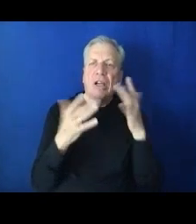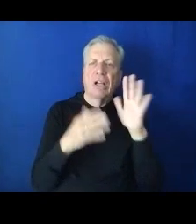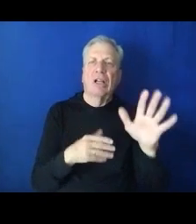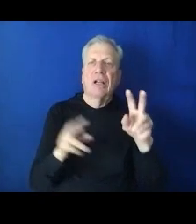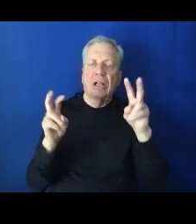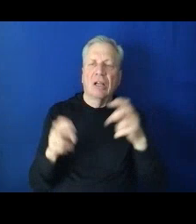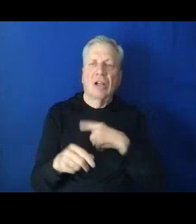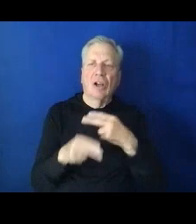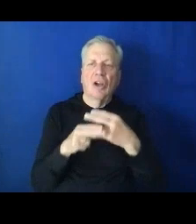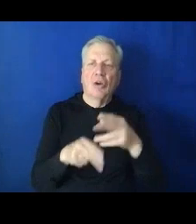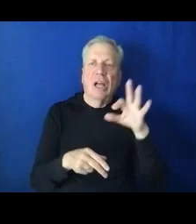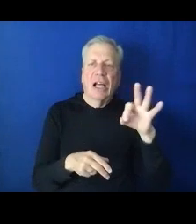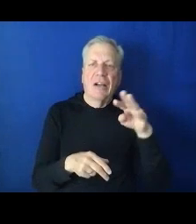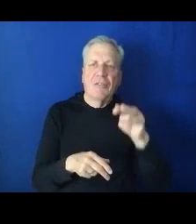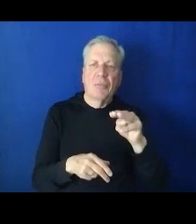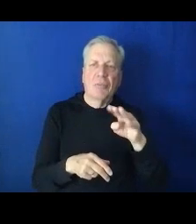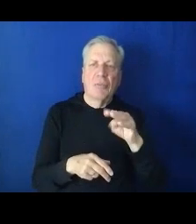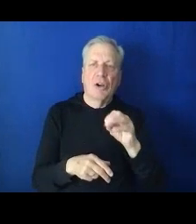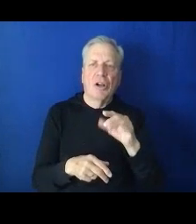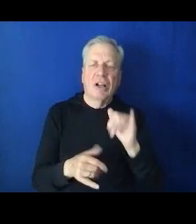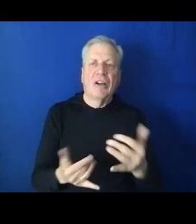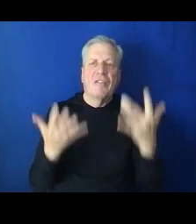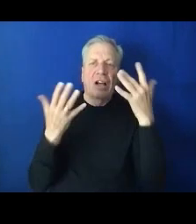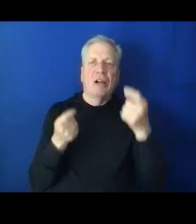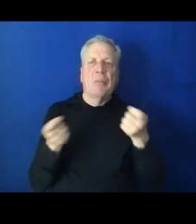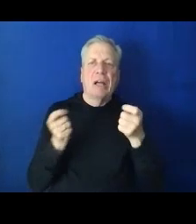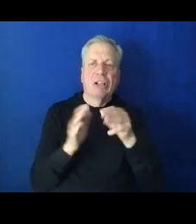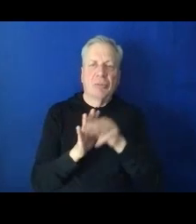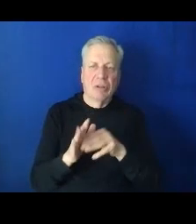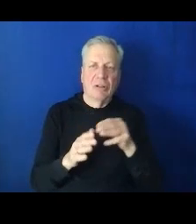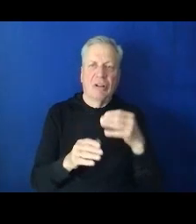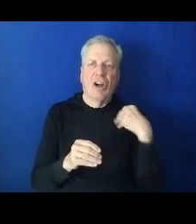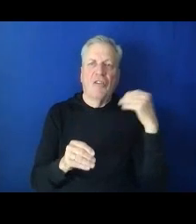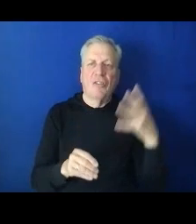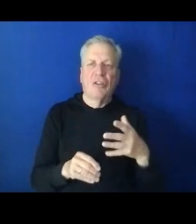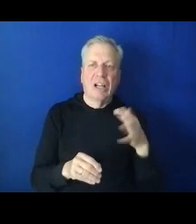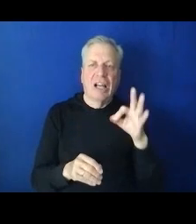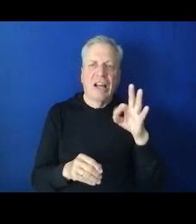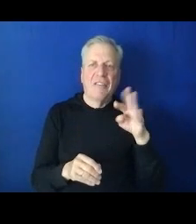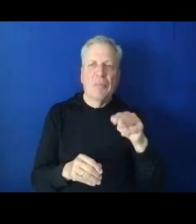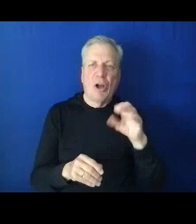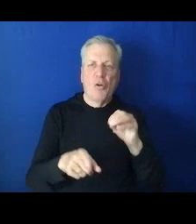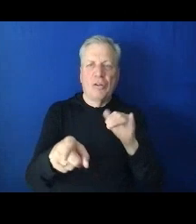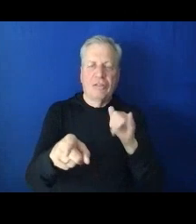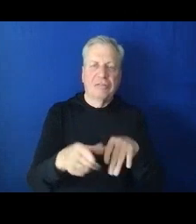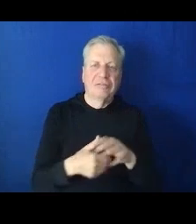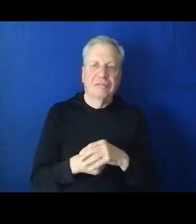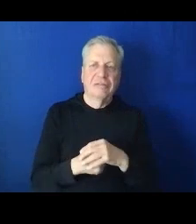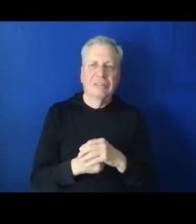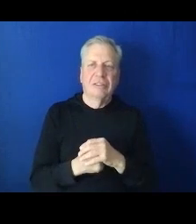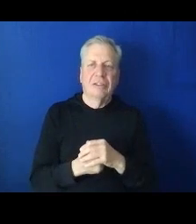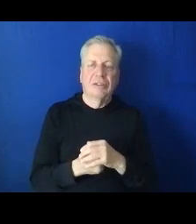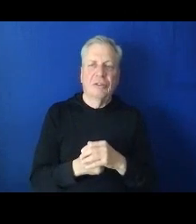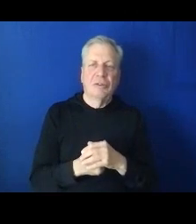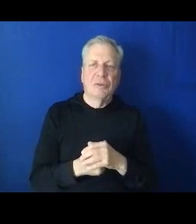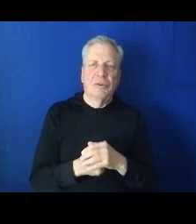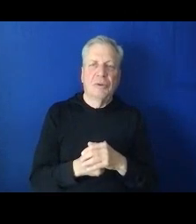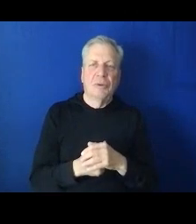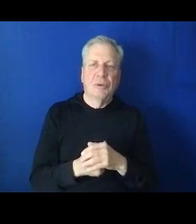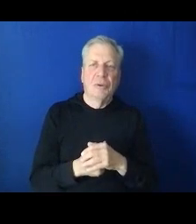him the FMO, which is Fire Management Officer, but it's more fun to say FMO. So here you go.